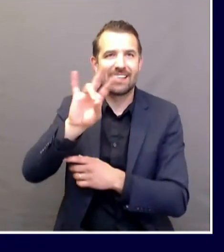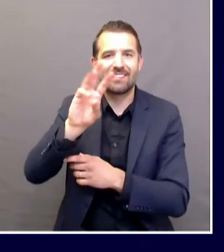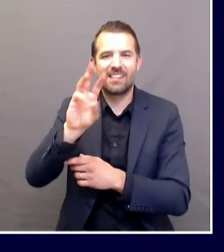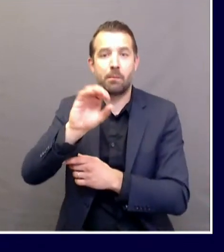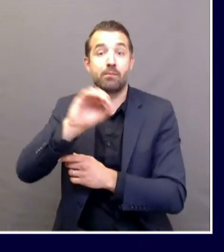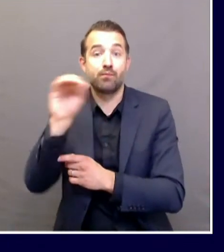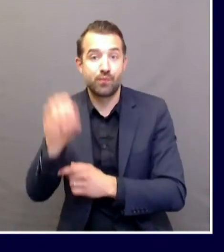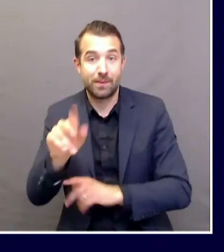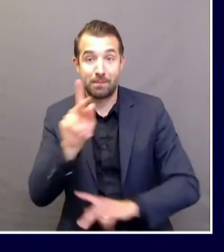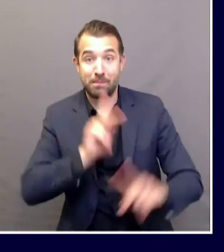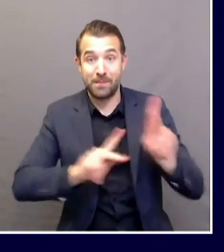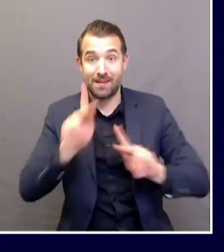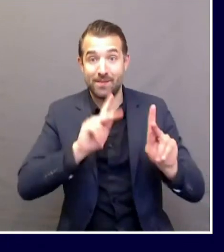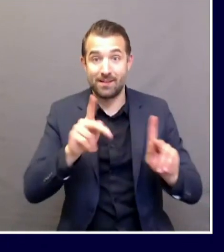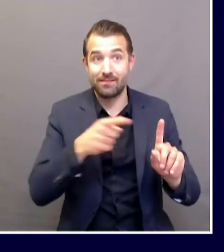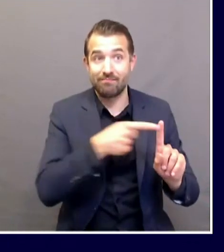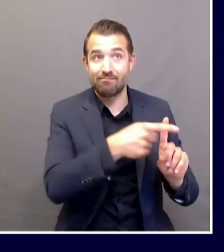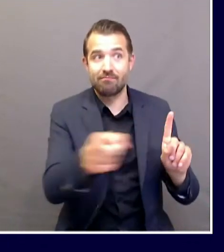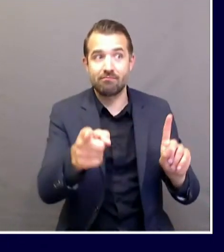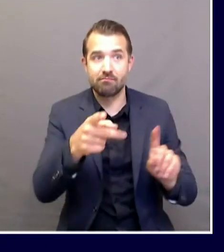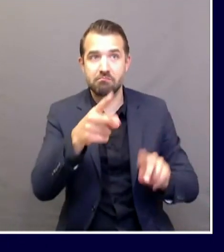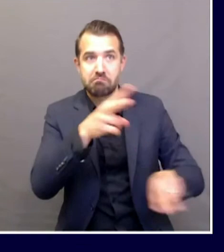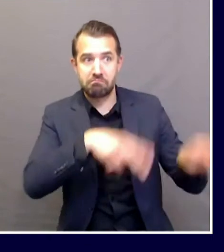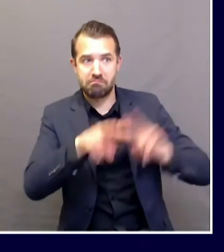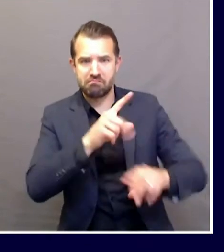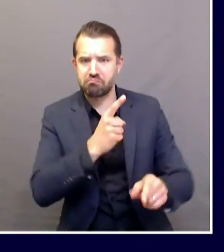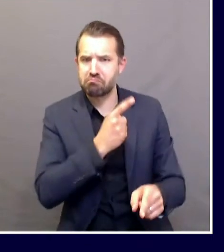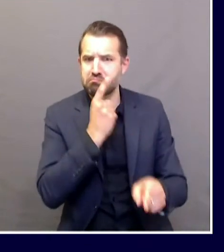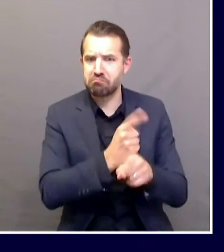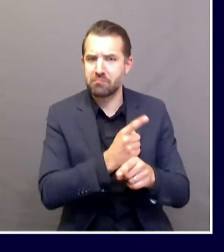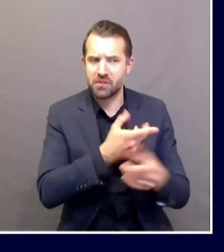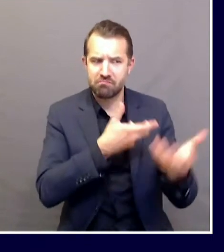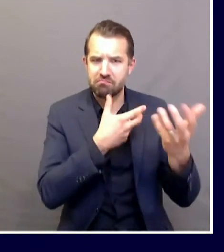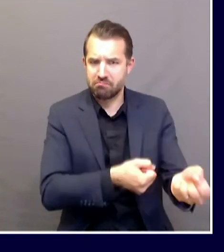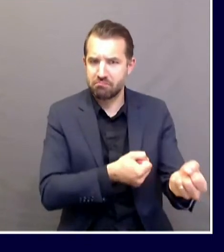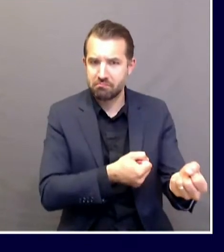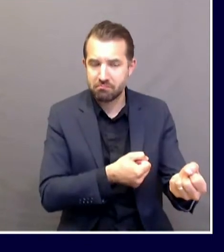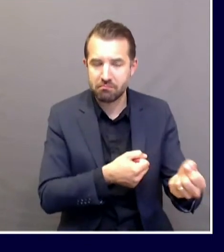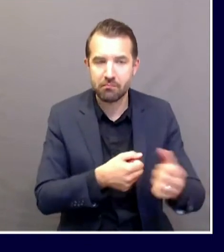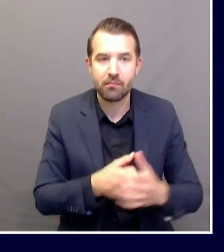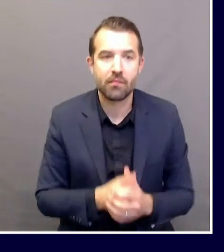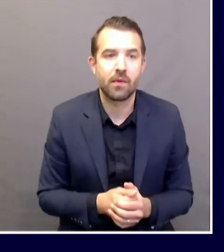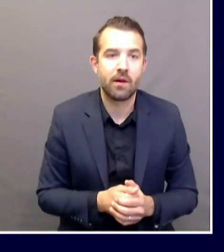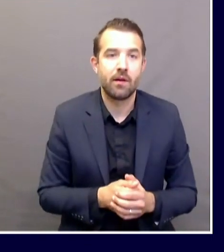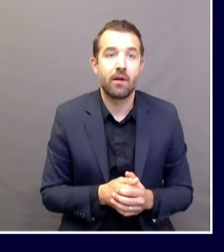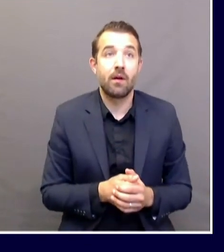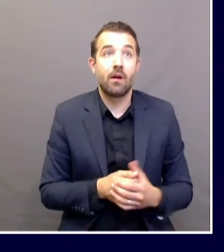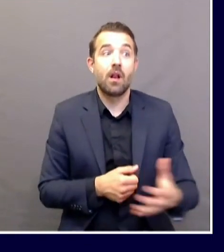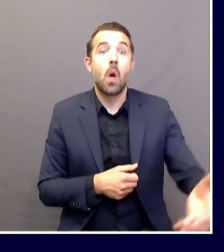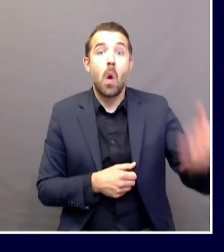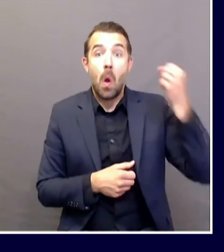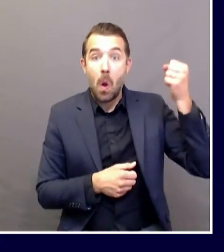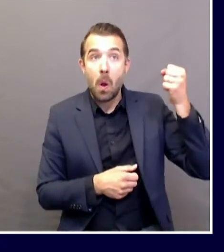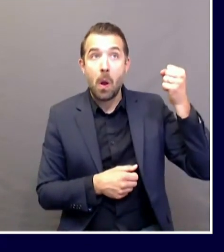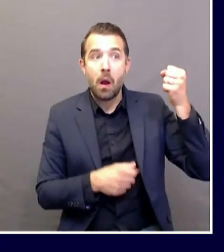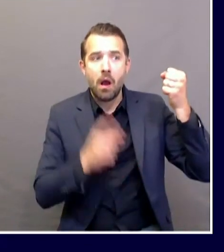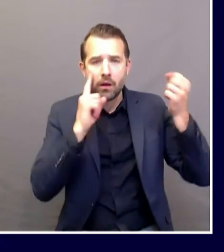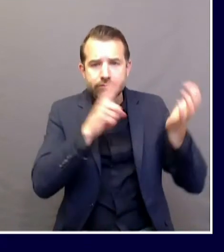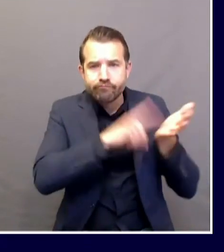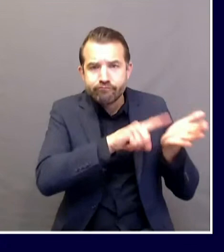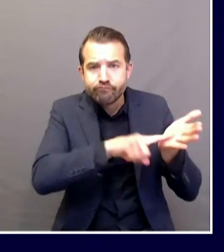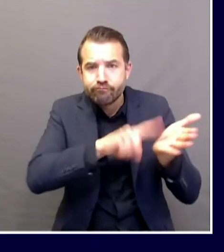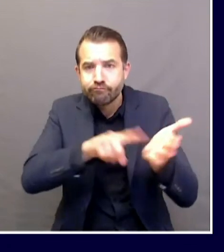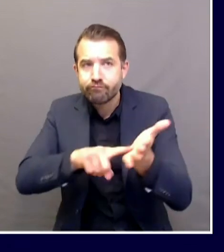it, found that it was the right thing to do and that it didn't alter their confidence in the J&J vaccine. Now, only time will tell